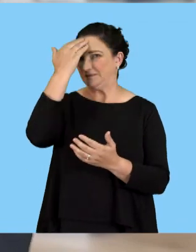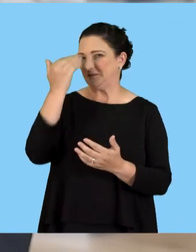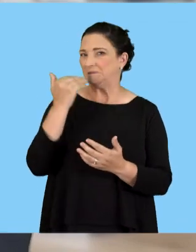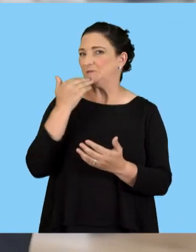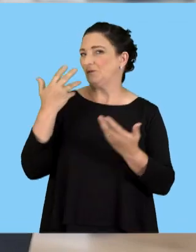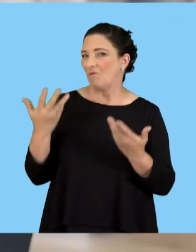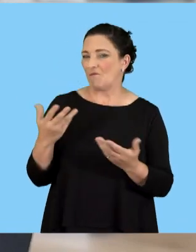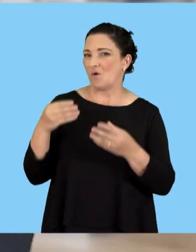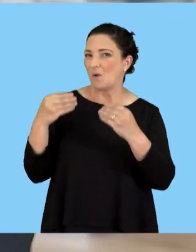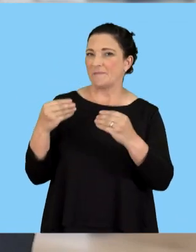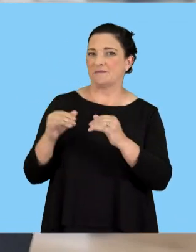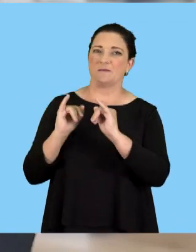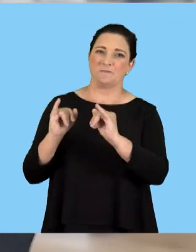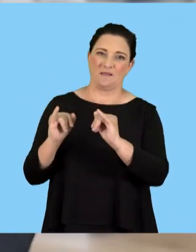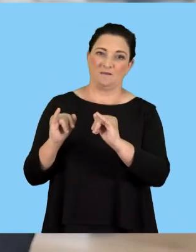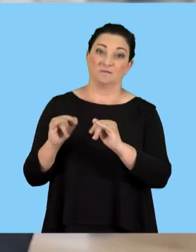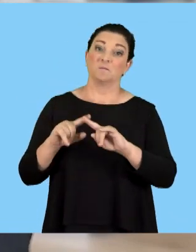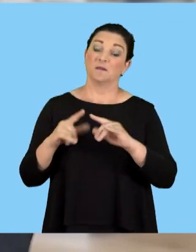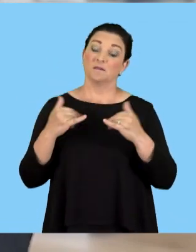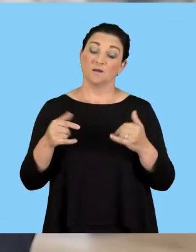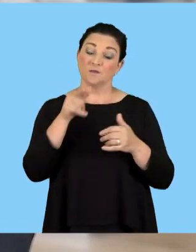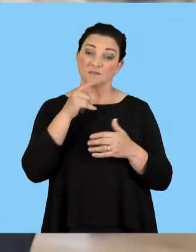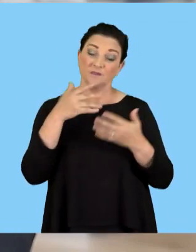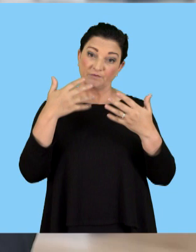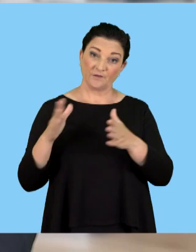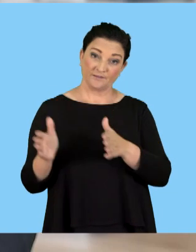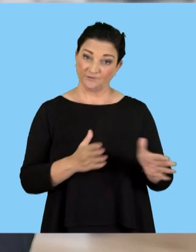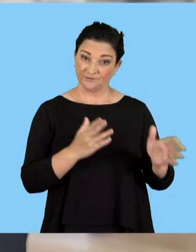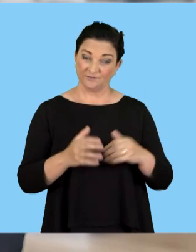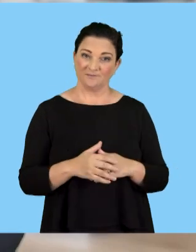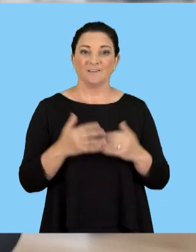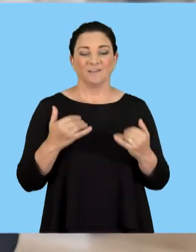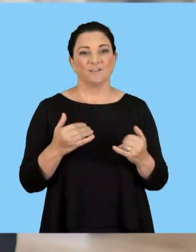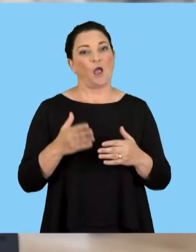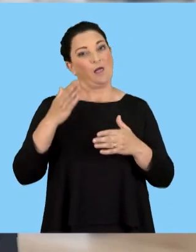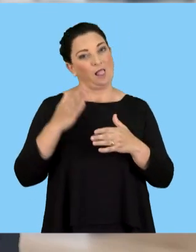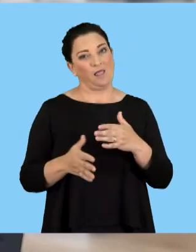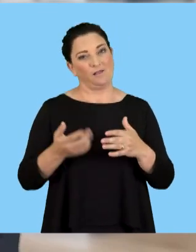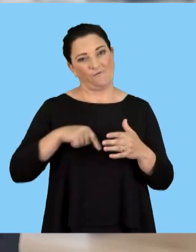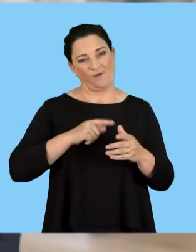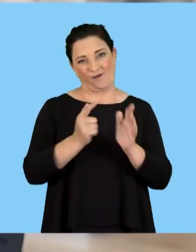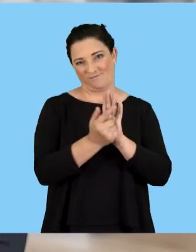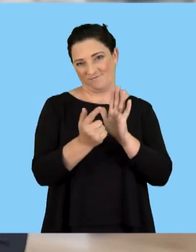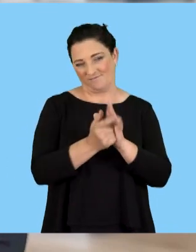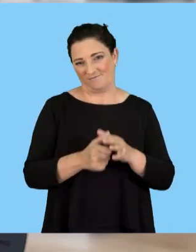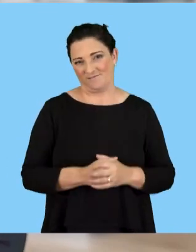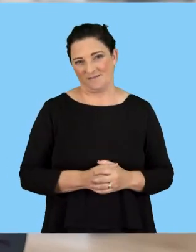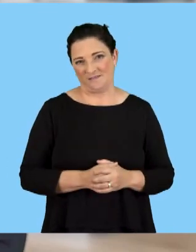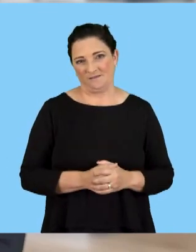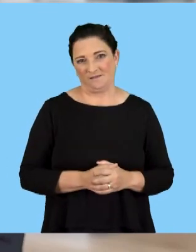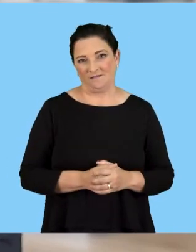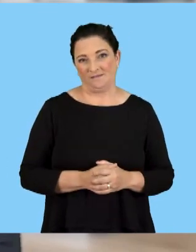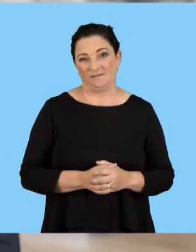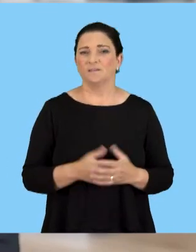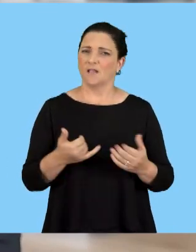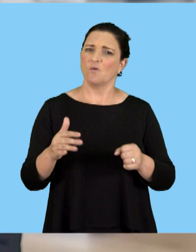clear sentences and you will be safe. So use this for your practice. So with that being said, thank you for watching this lesson,